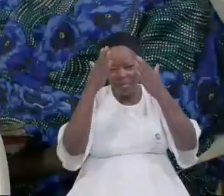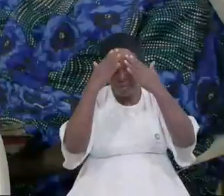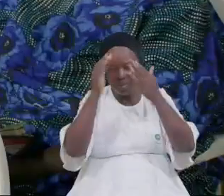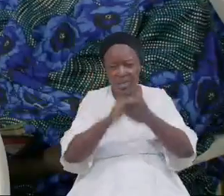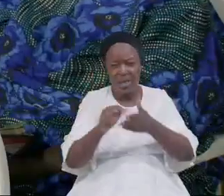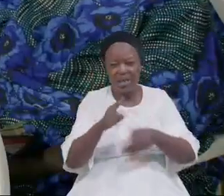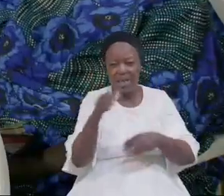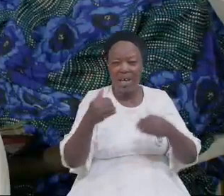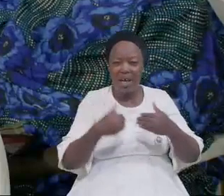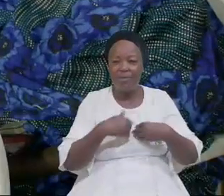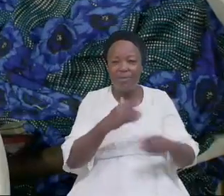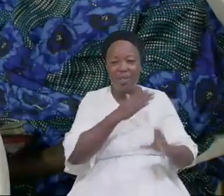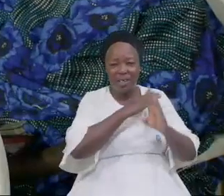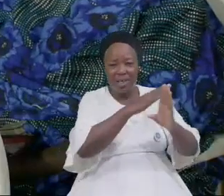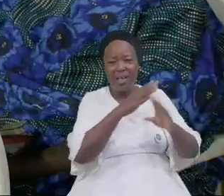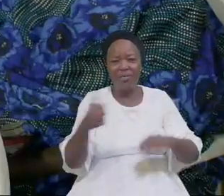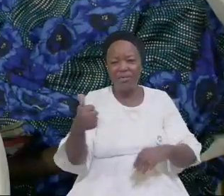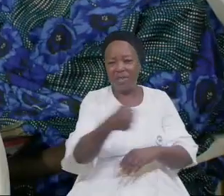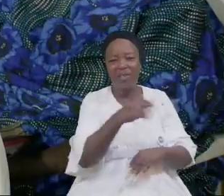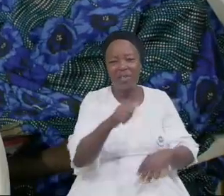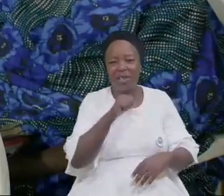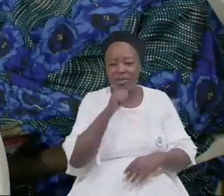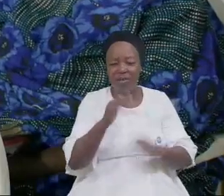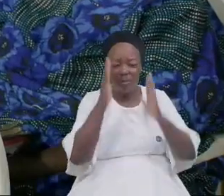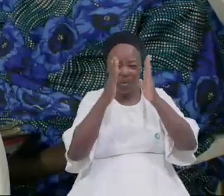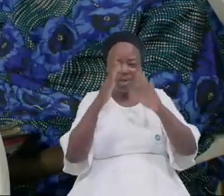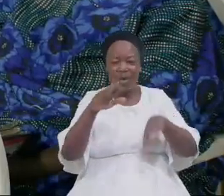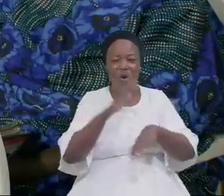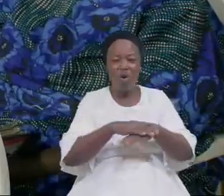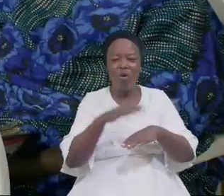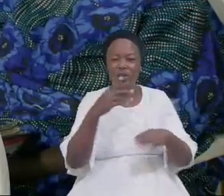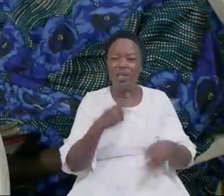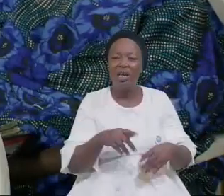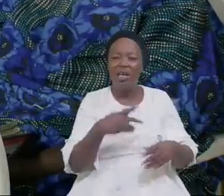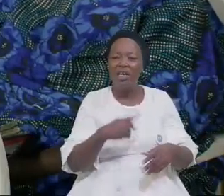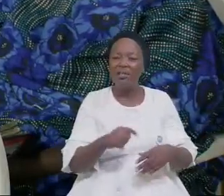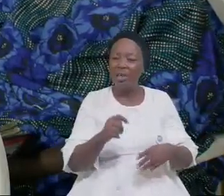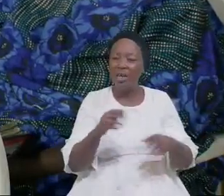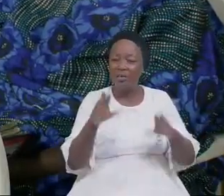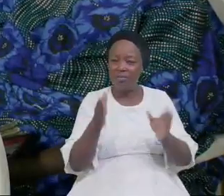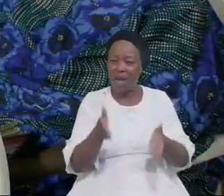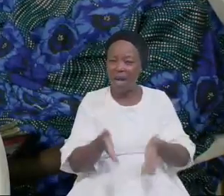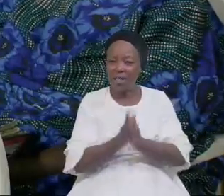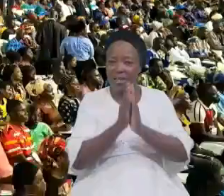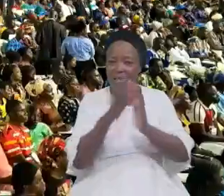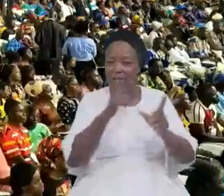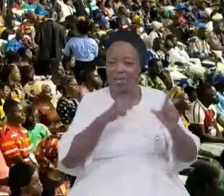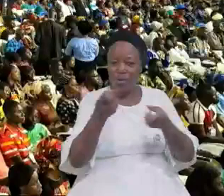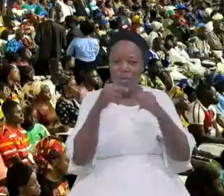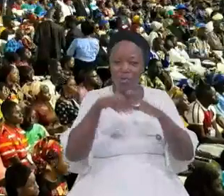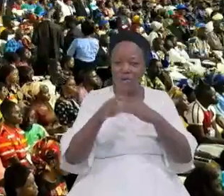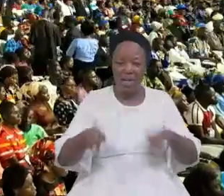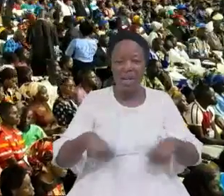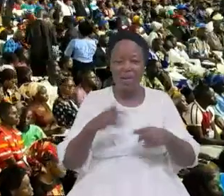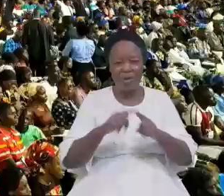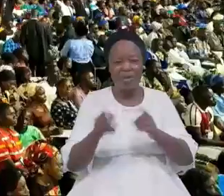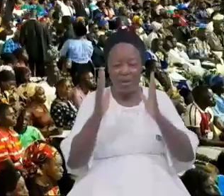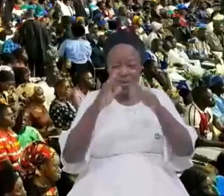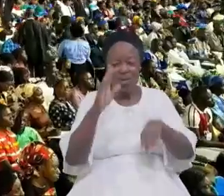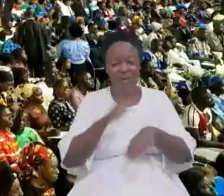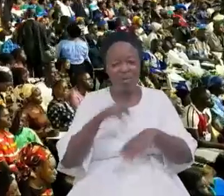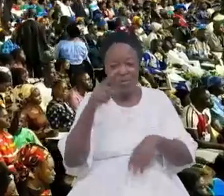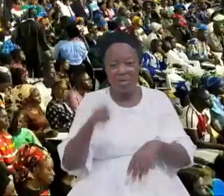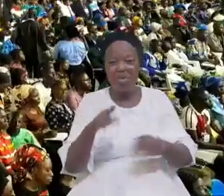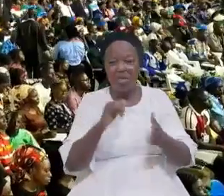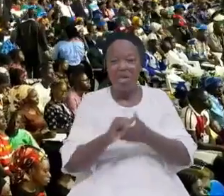hindering themselves. They are not concentrating on improving their lives. They are only concentrating on you, that they want to